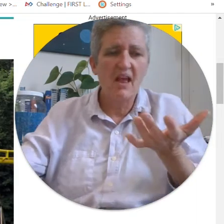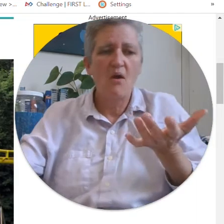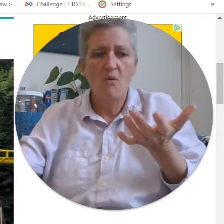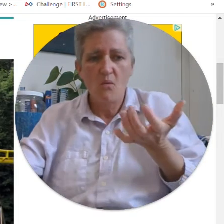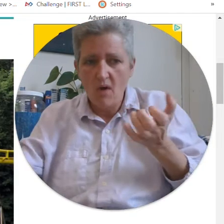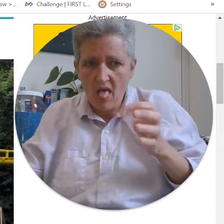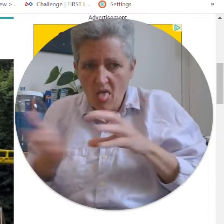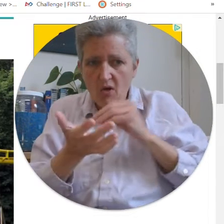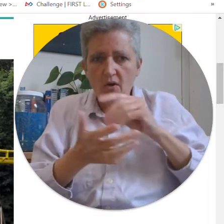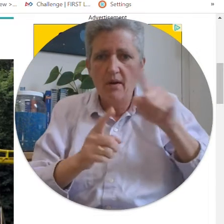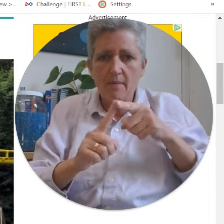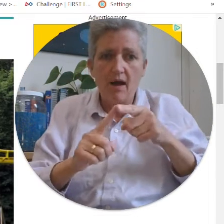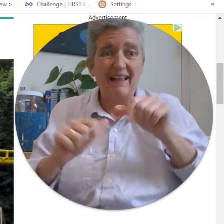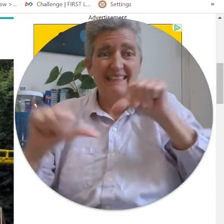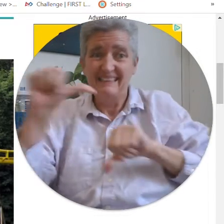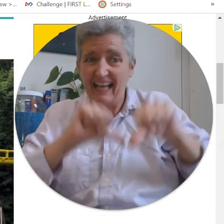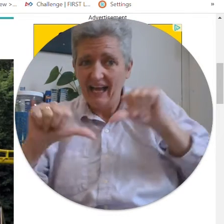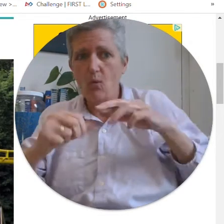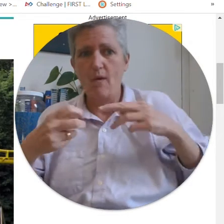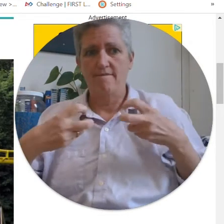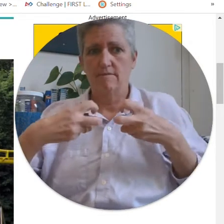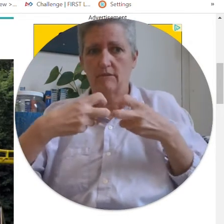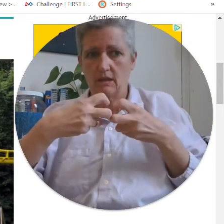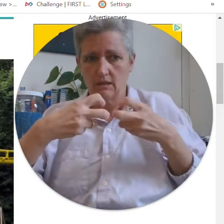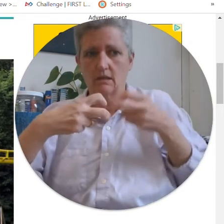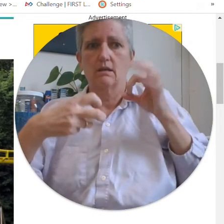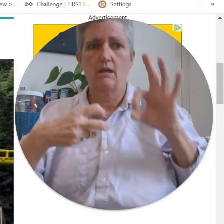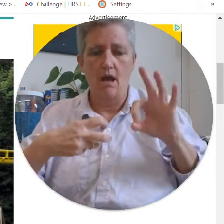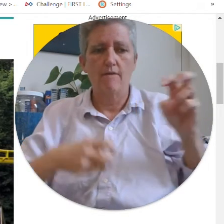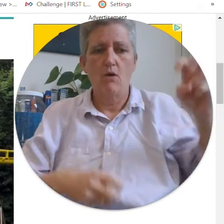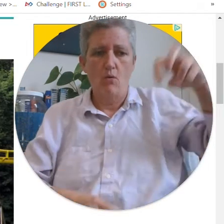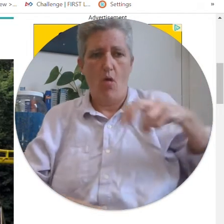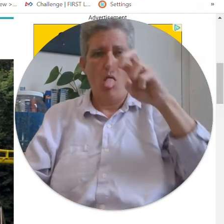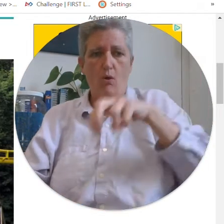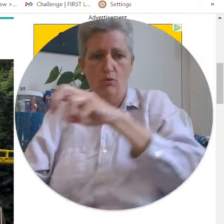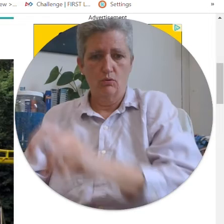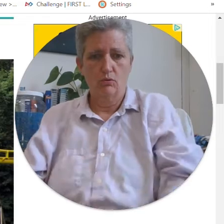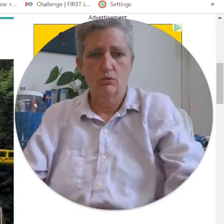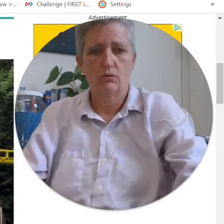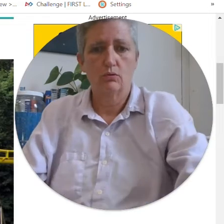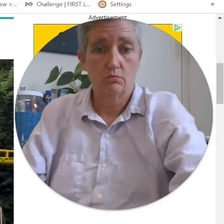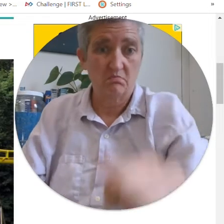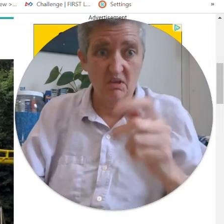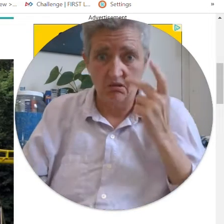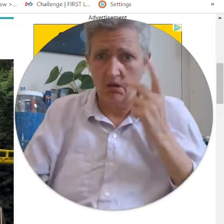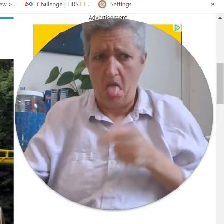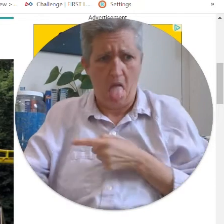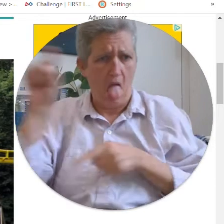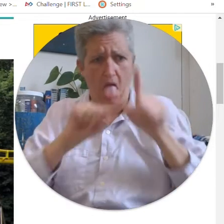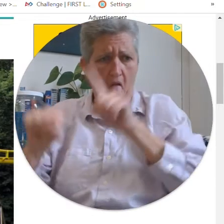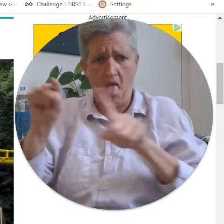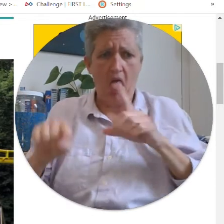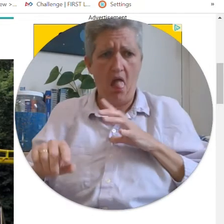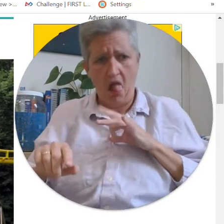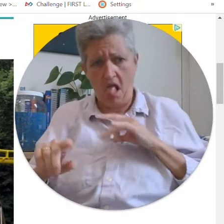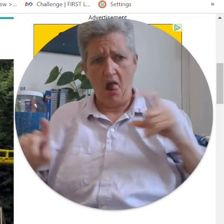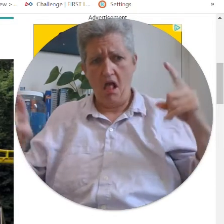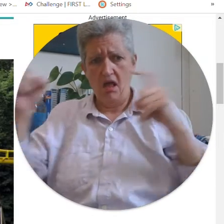So I want to learn about the science and physics of roller coasters. Isn't this a cool,